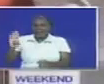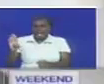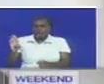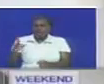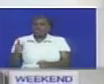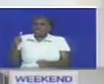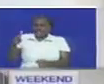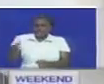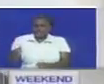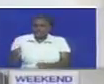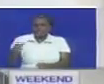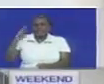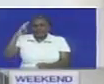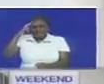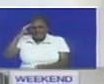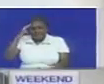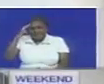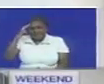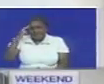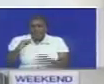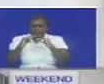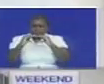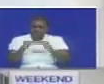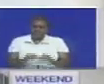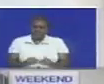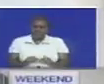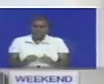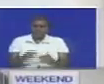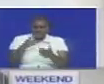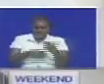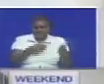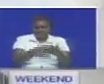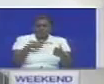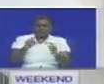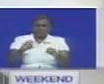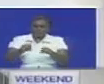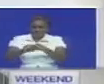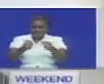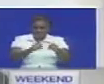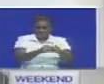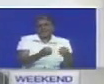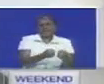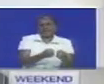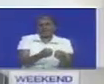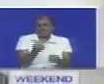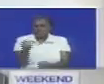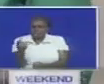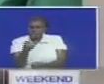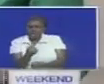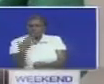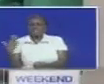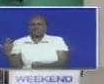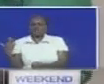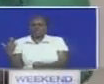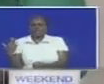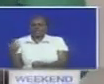be reasonably less viscous to an extent that we can be able to break it down into small particles. Now,